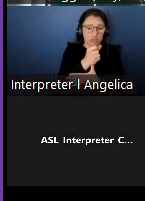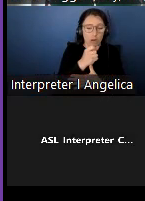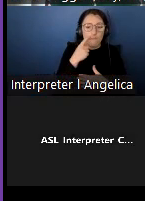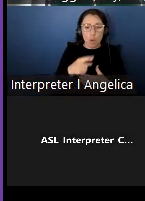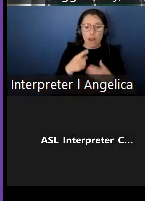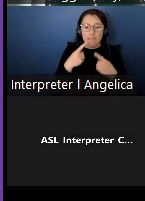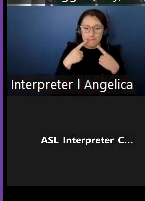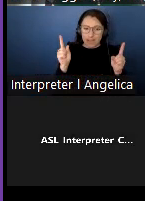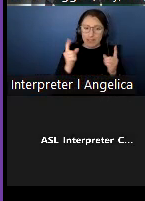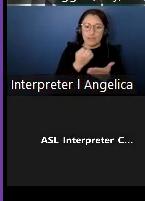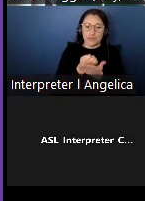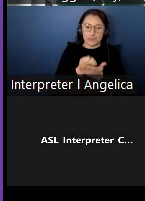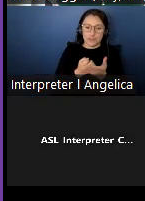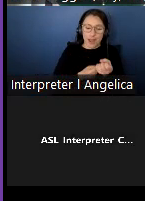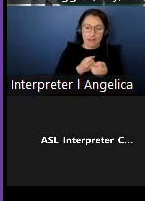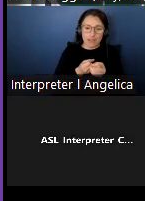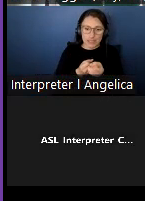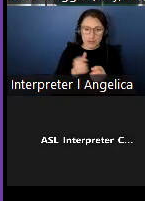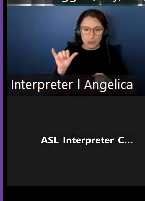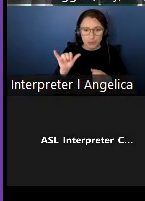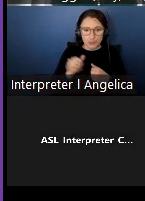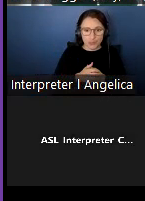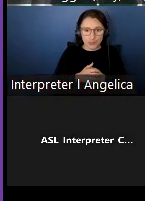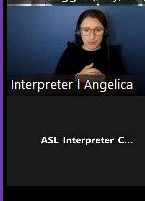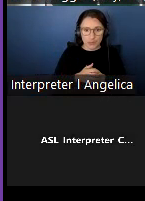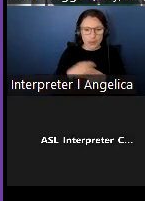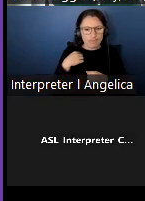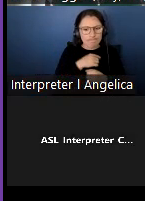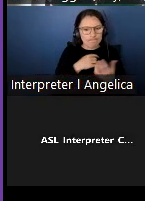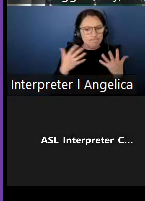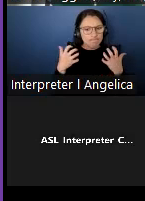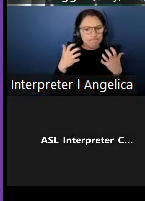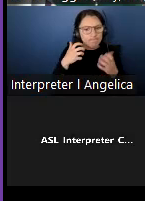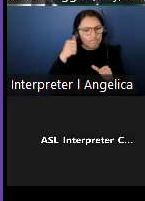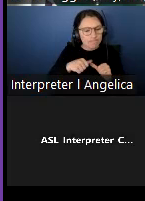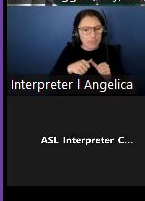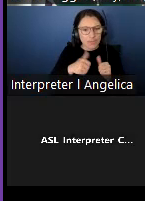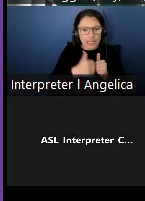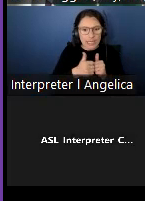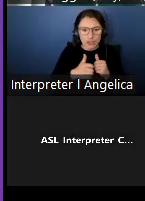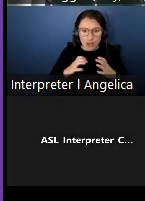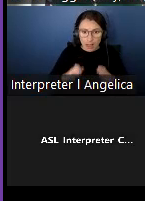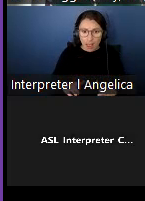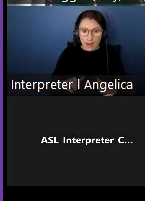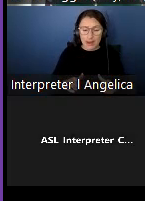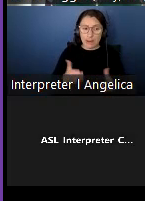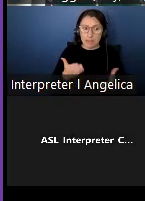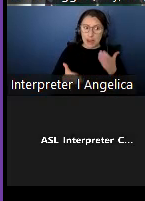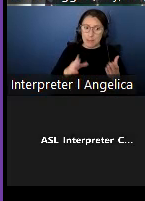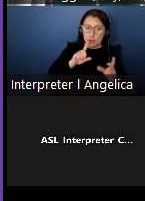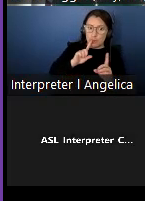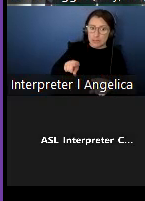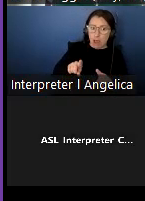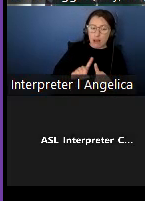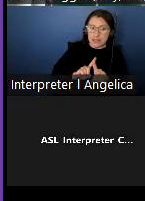economic advocacy as well. So we just want to remember that Each client may react differently to the conversation and